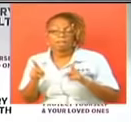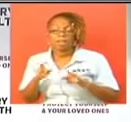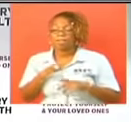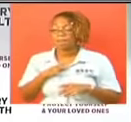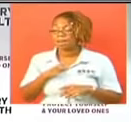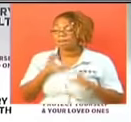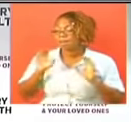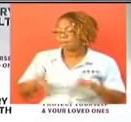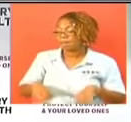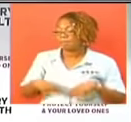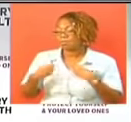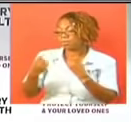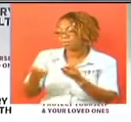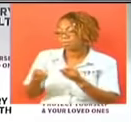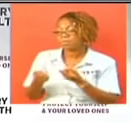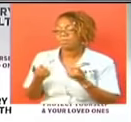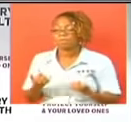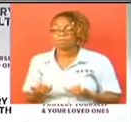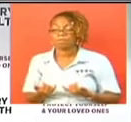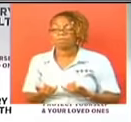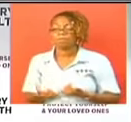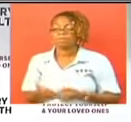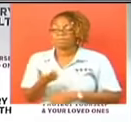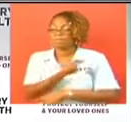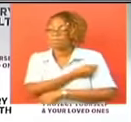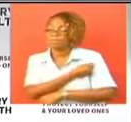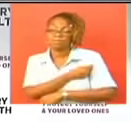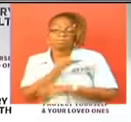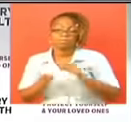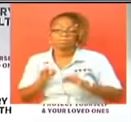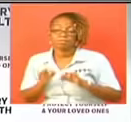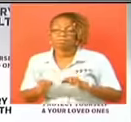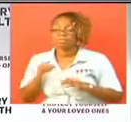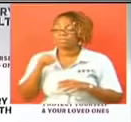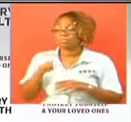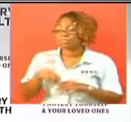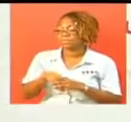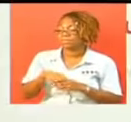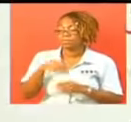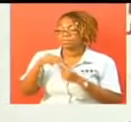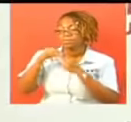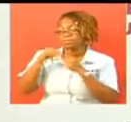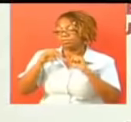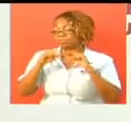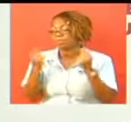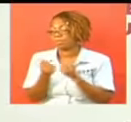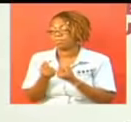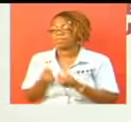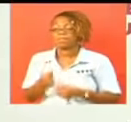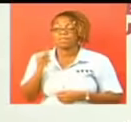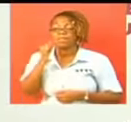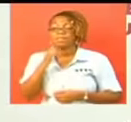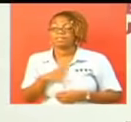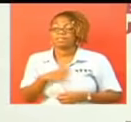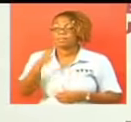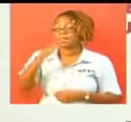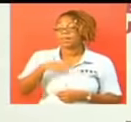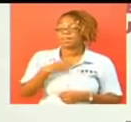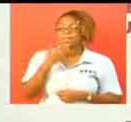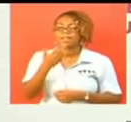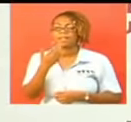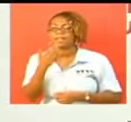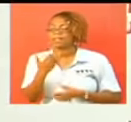of today's media conference. Thank you for sharing your time with us. Please note the vaccination rollout continues in